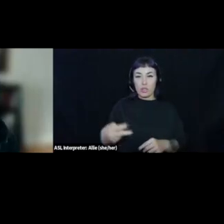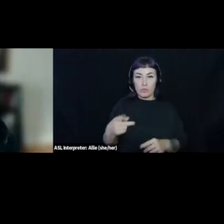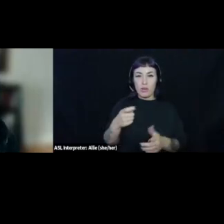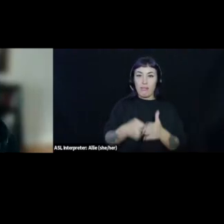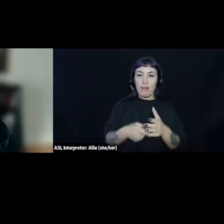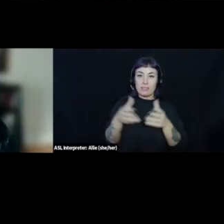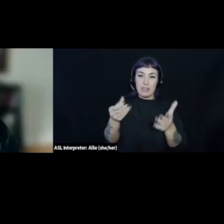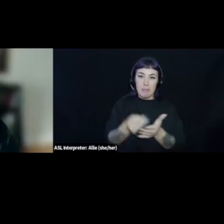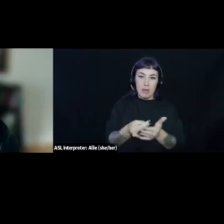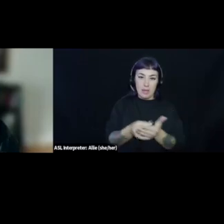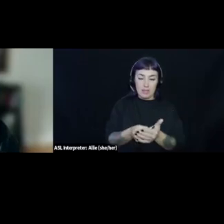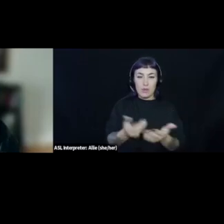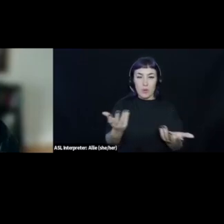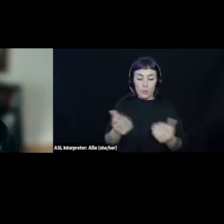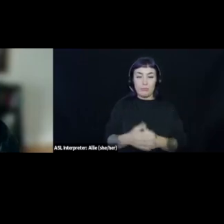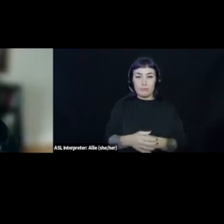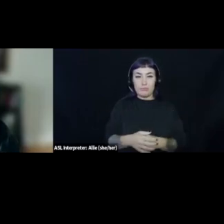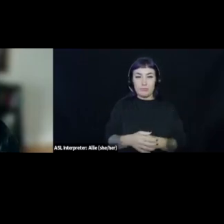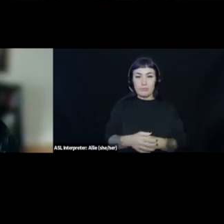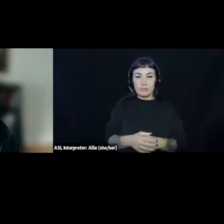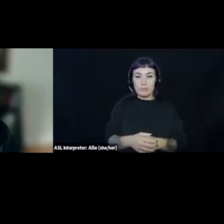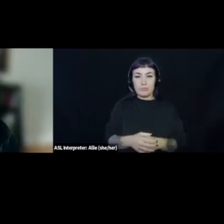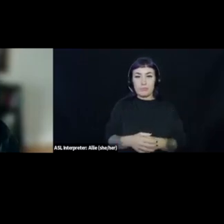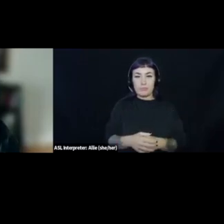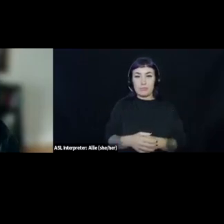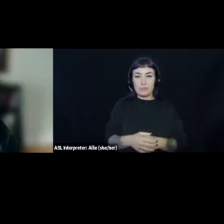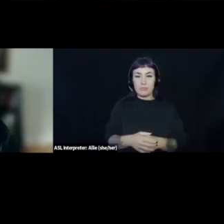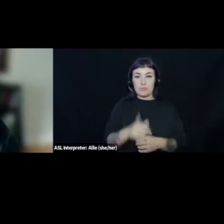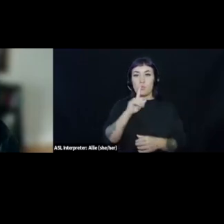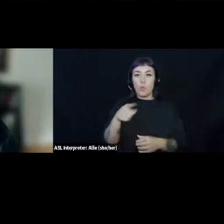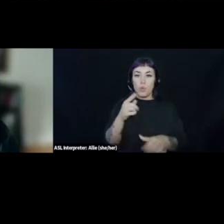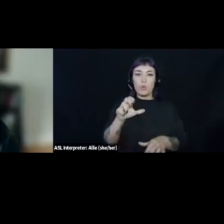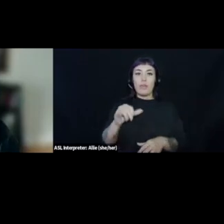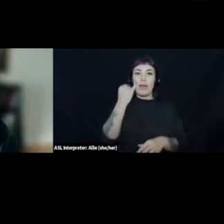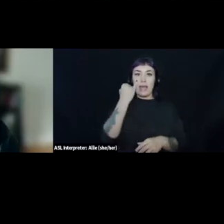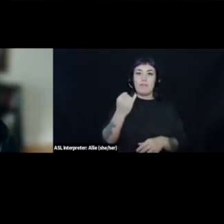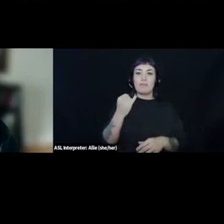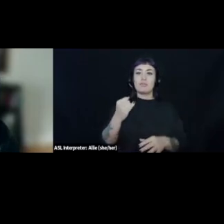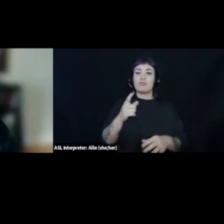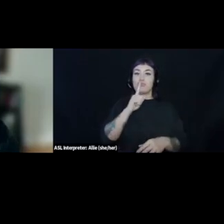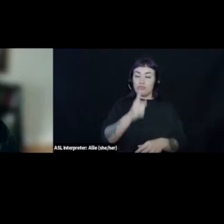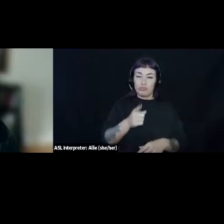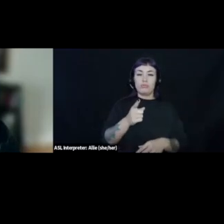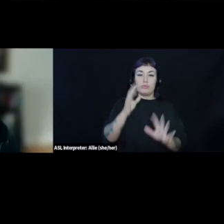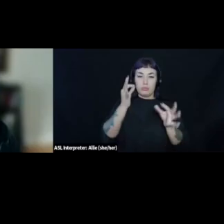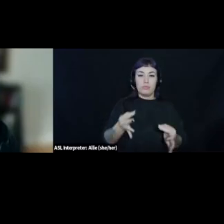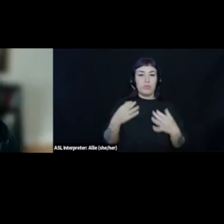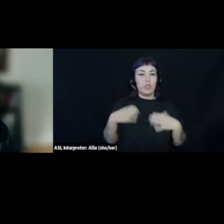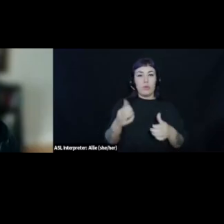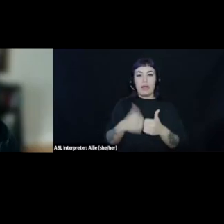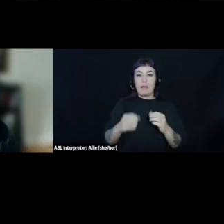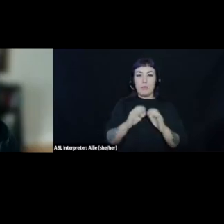costs a lot of money. So you really should only do that if you are very sure you don't want to have any